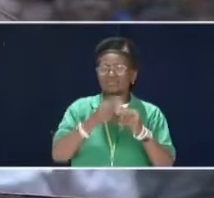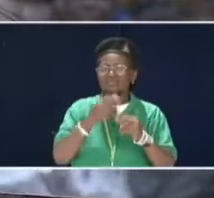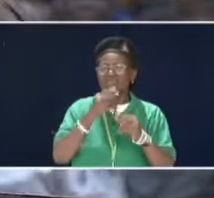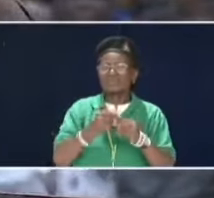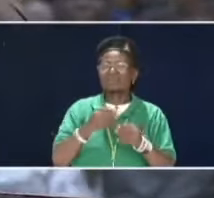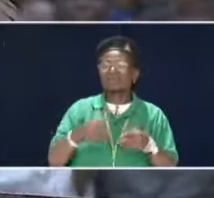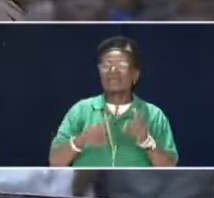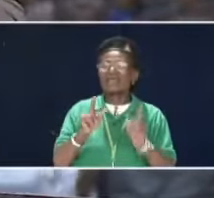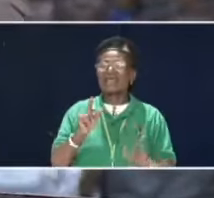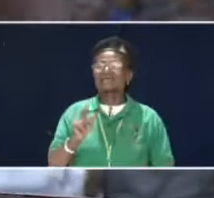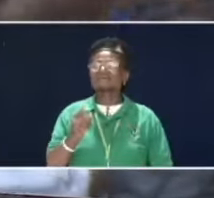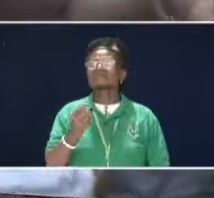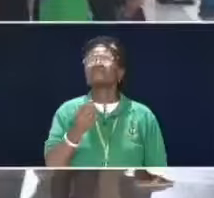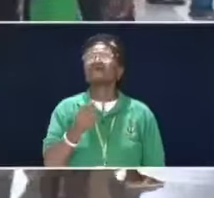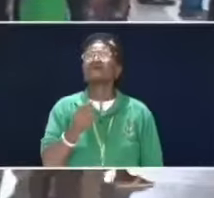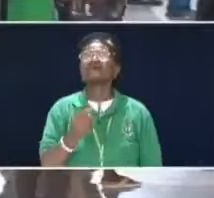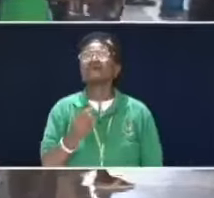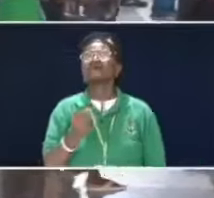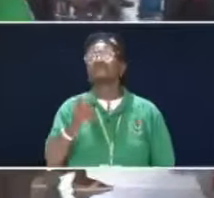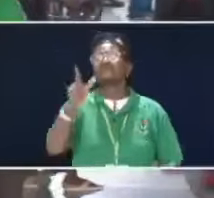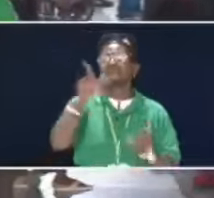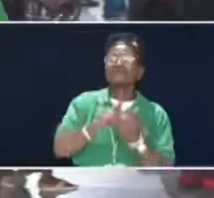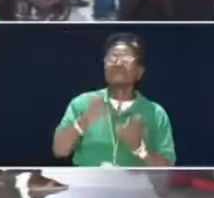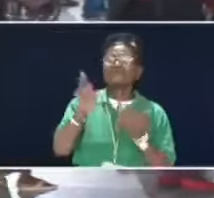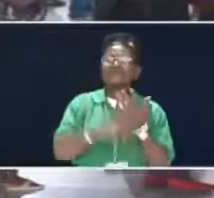Let loneliness be gone.